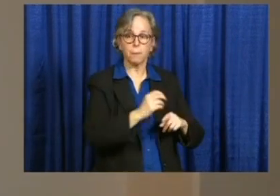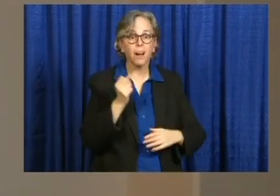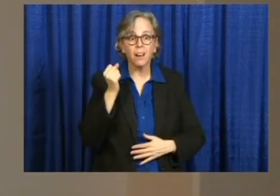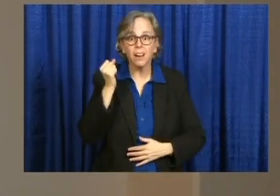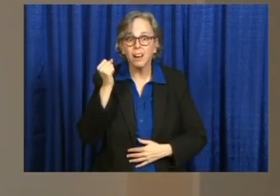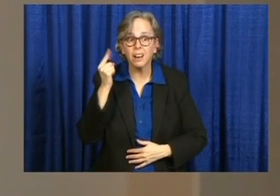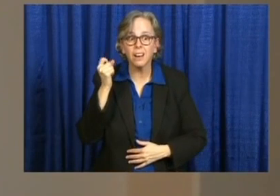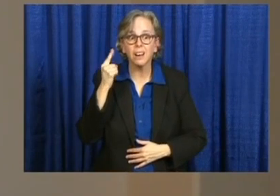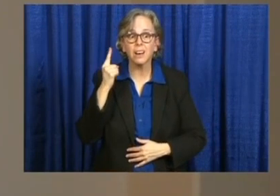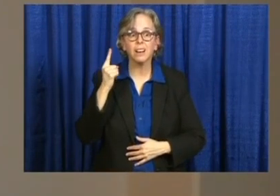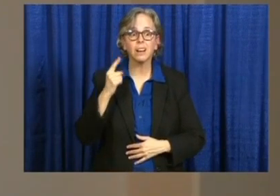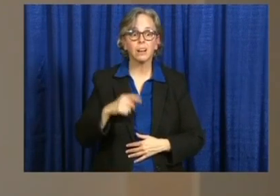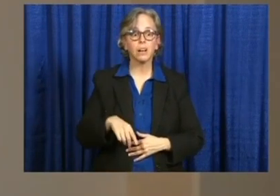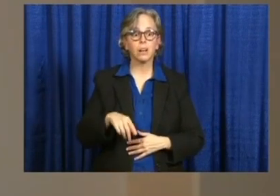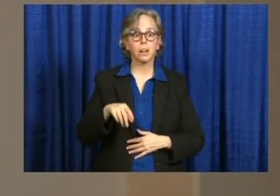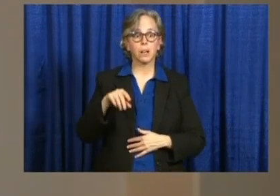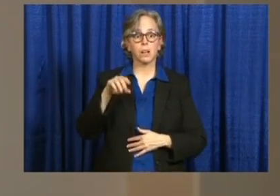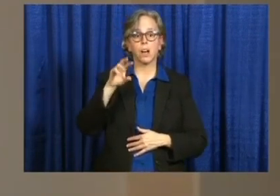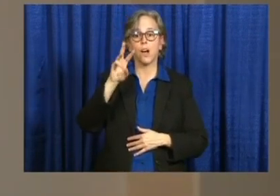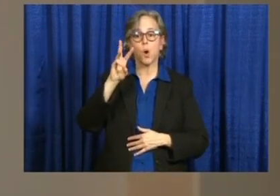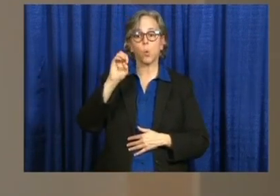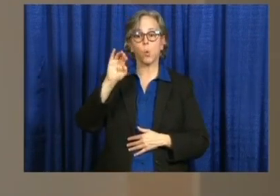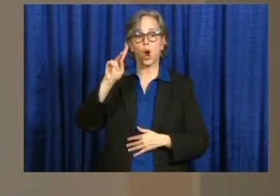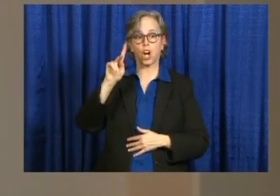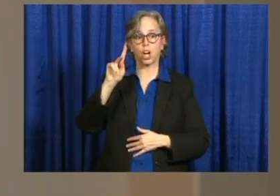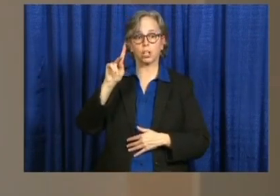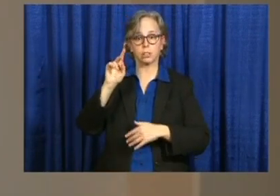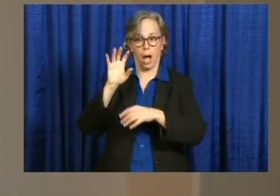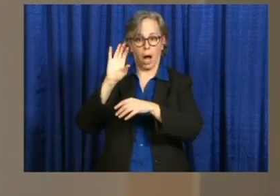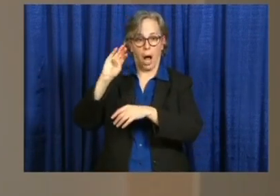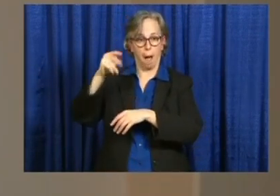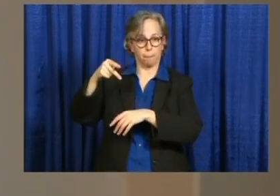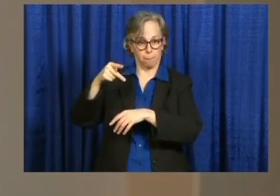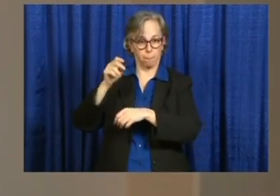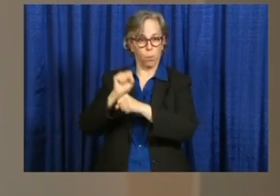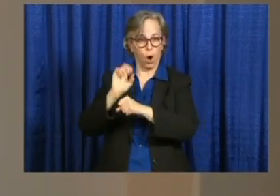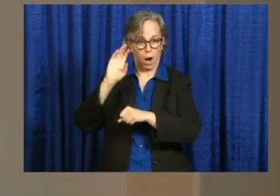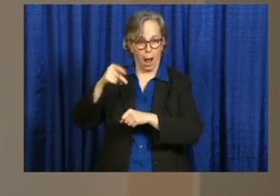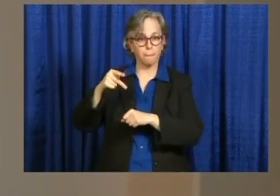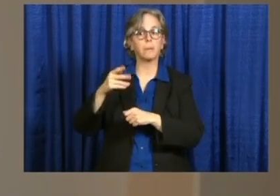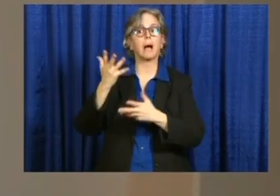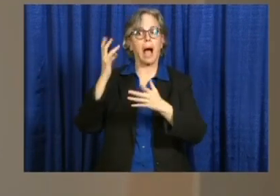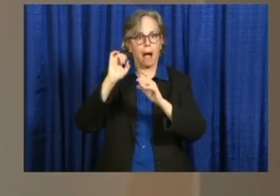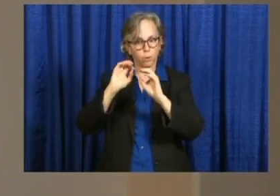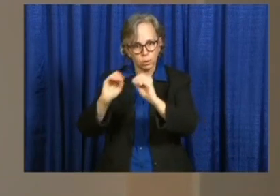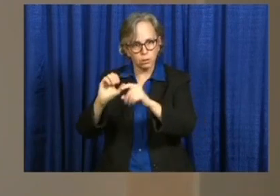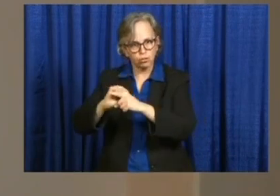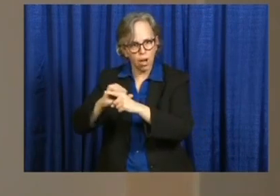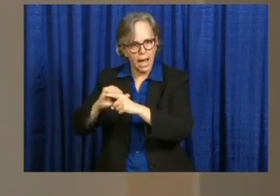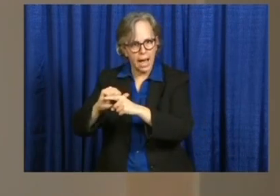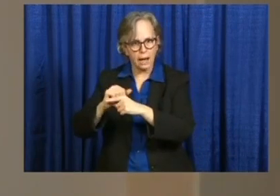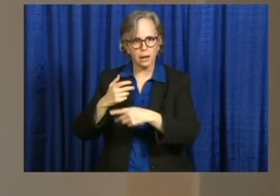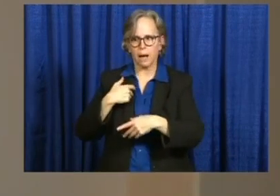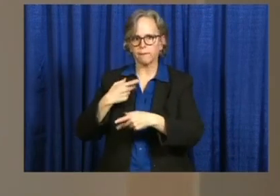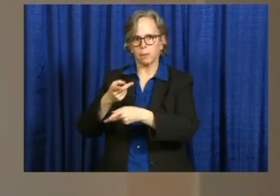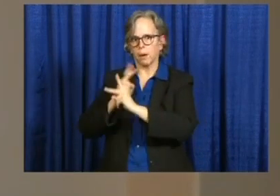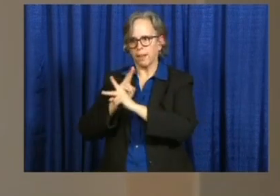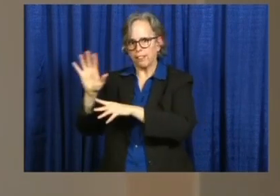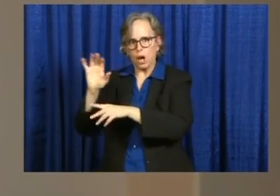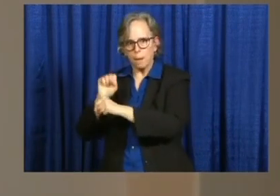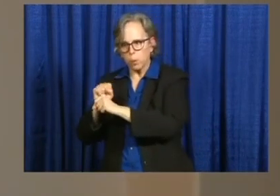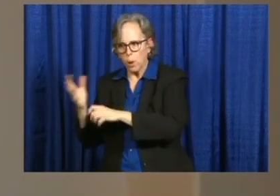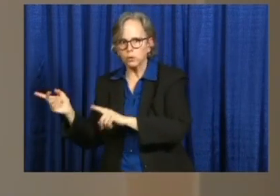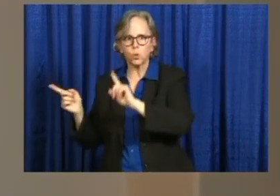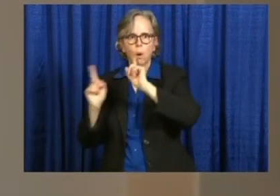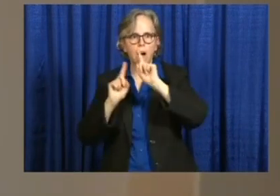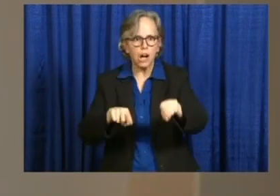Compensation system is in the process of training and lending some of their employees to this effort. But the reason I'm